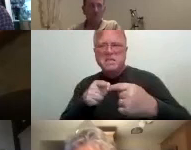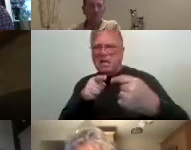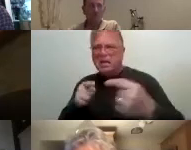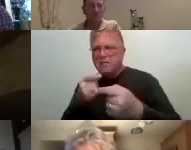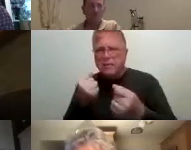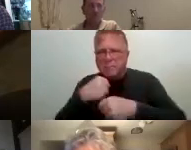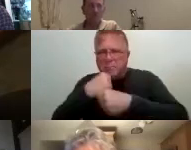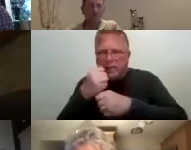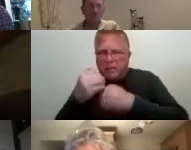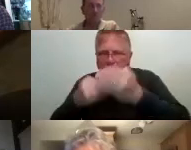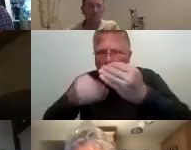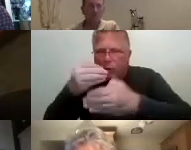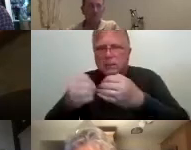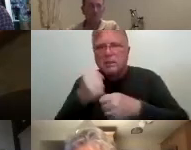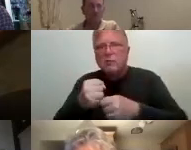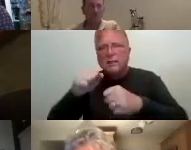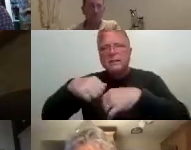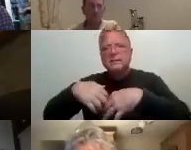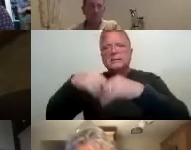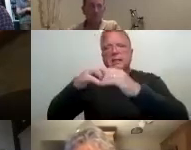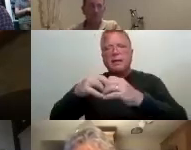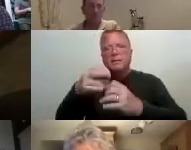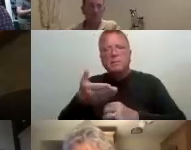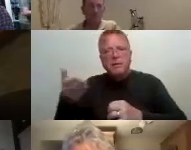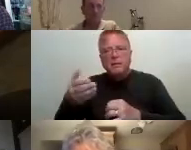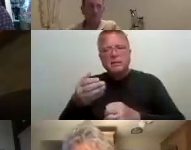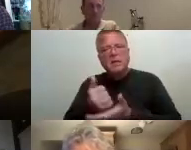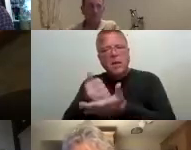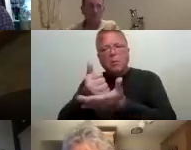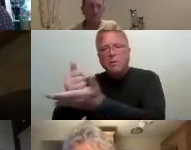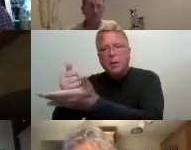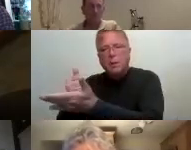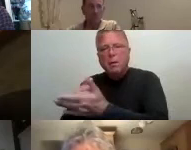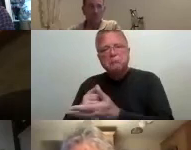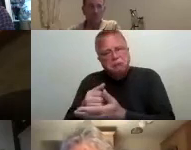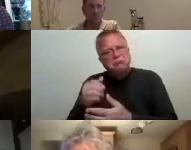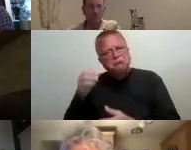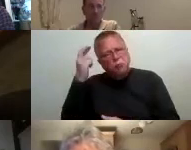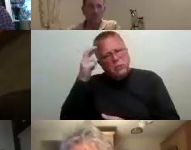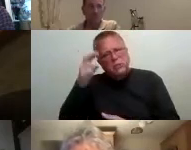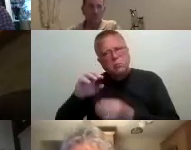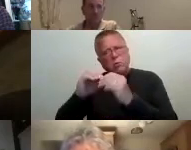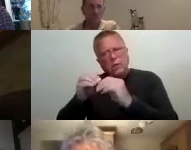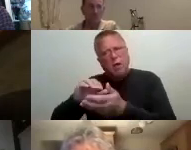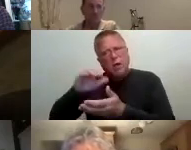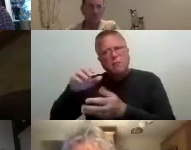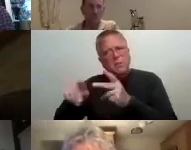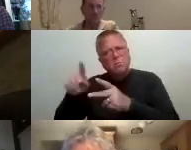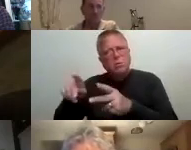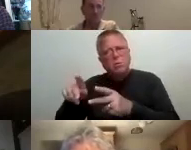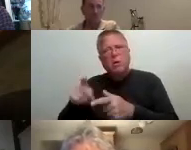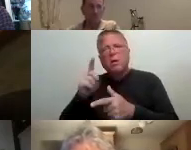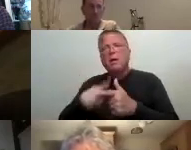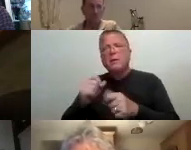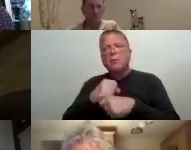progress. If we can put things in place that benefit a reasonable number of people, then we're